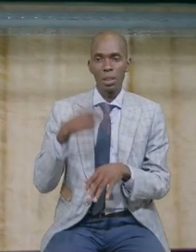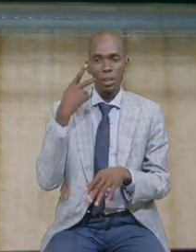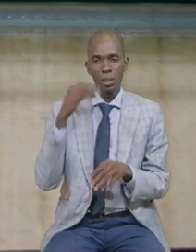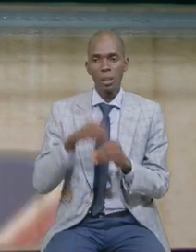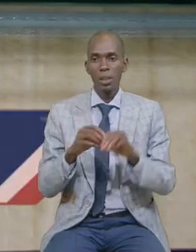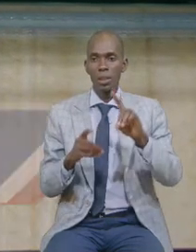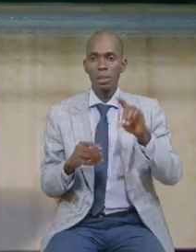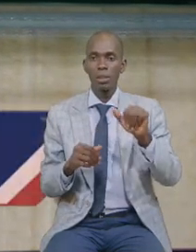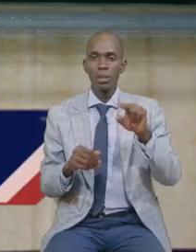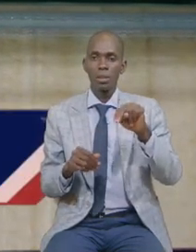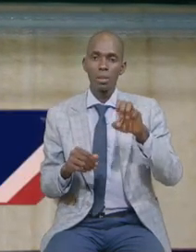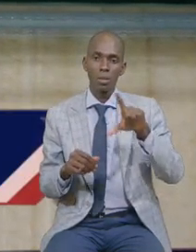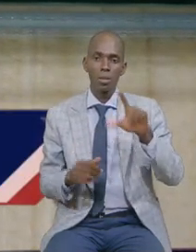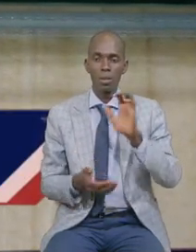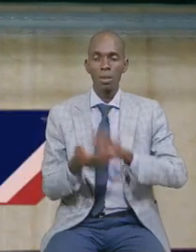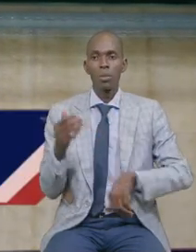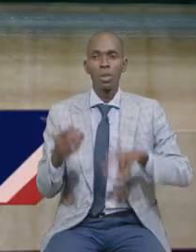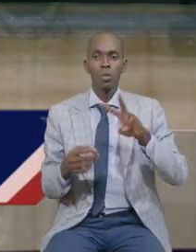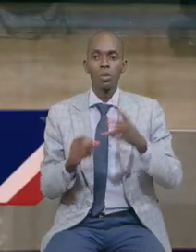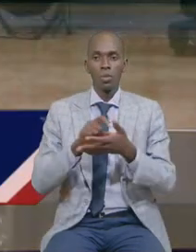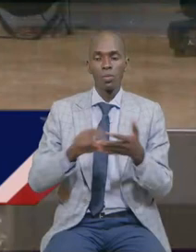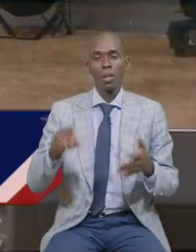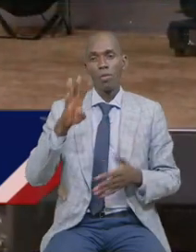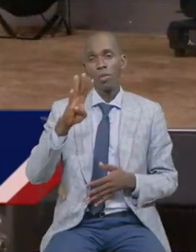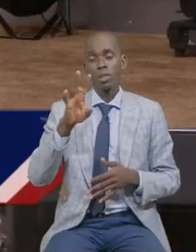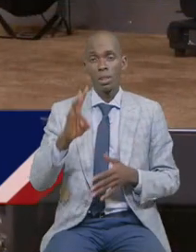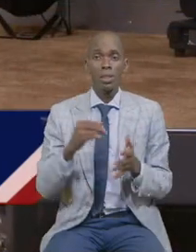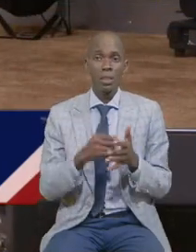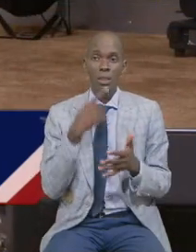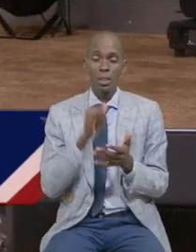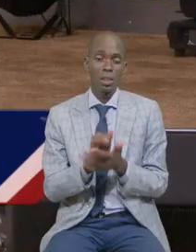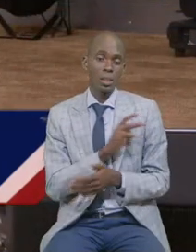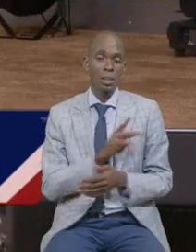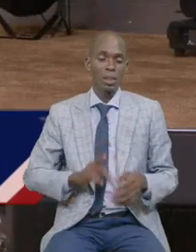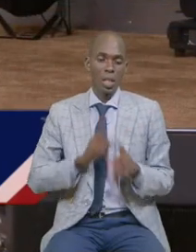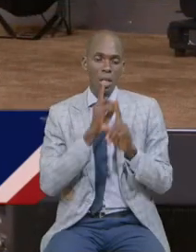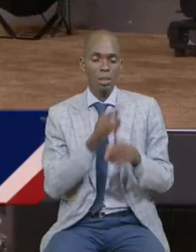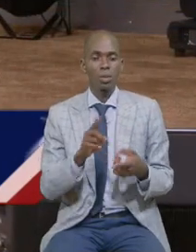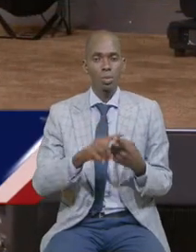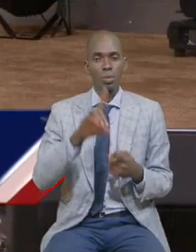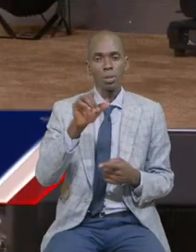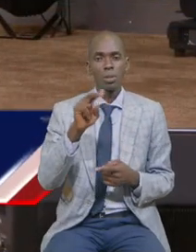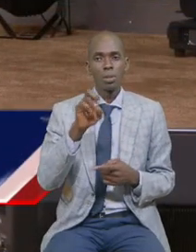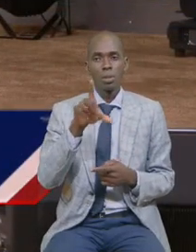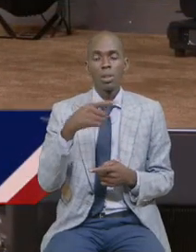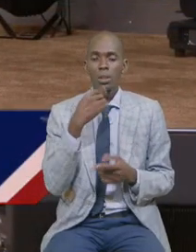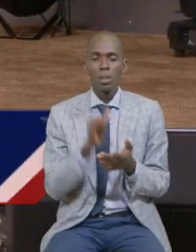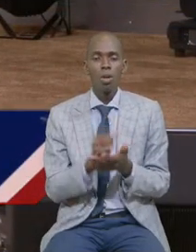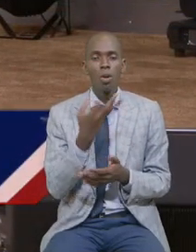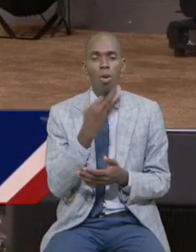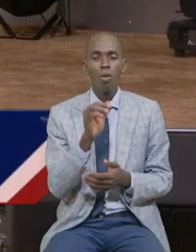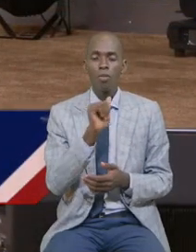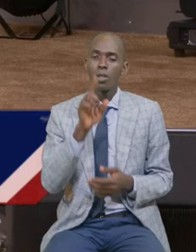verse 47. In Daniel chapter 2, verse 47, the king answered unto Daniel and said, of a truth,